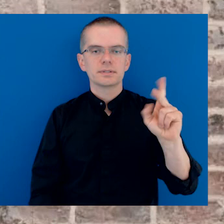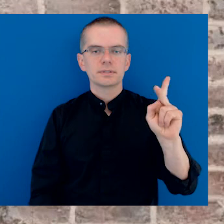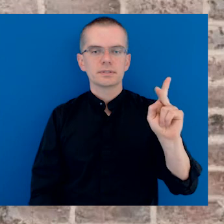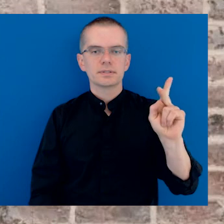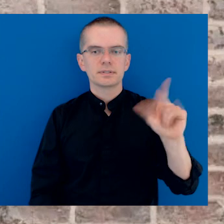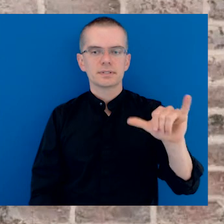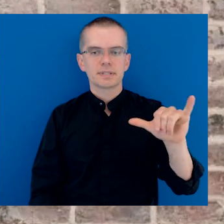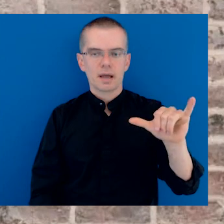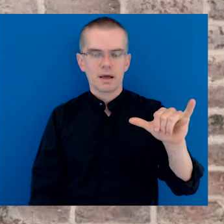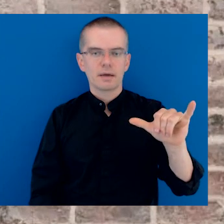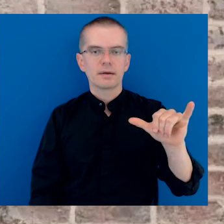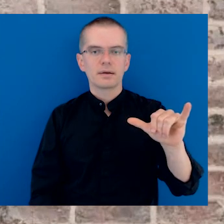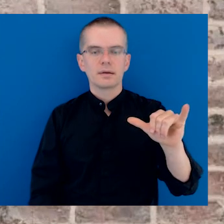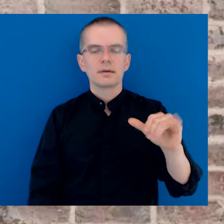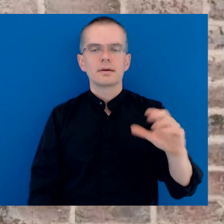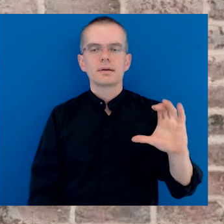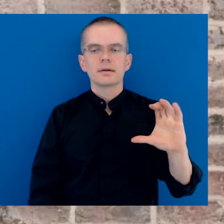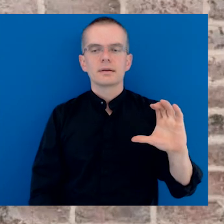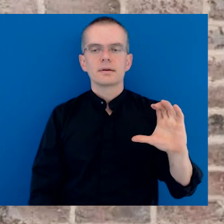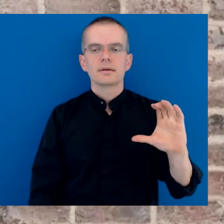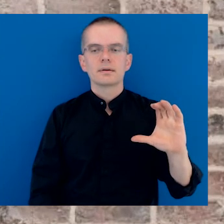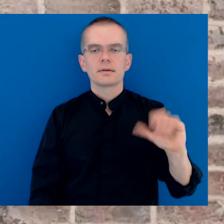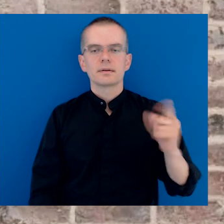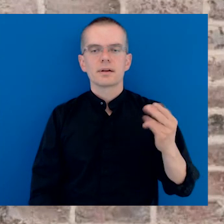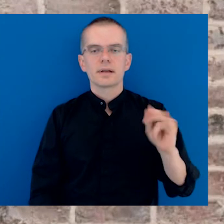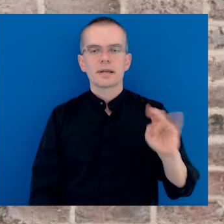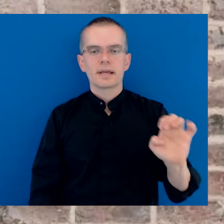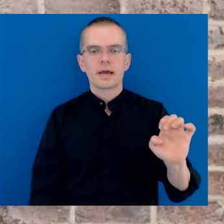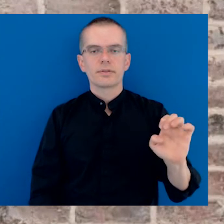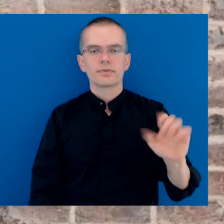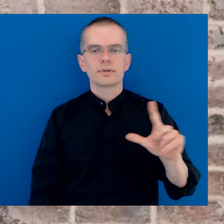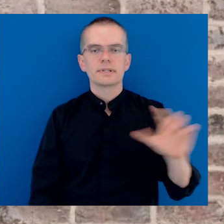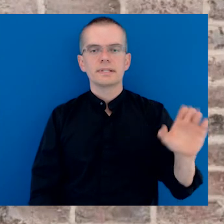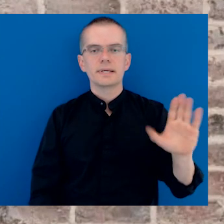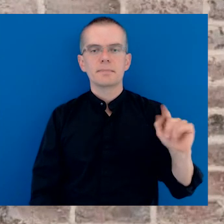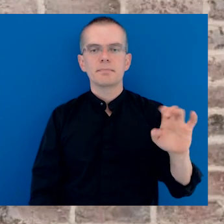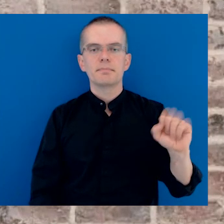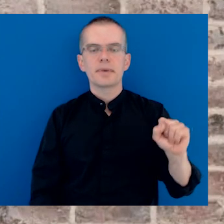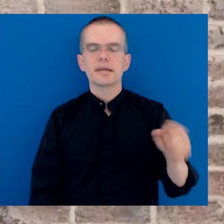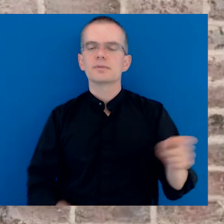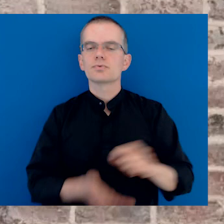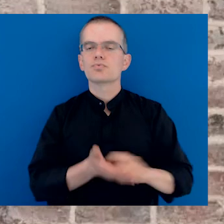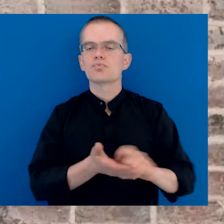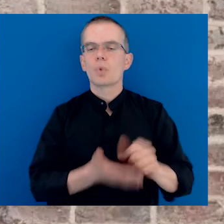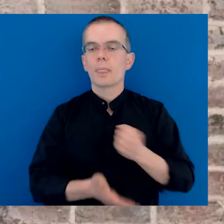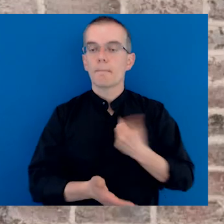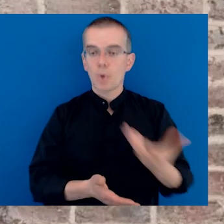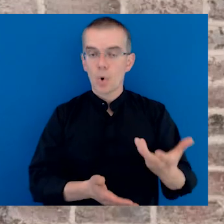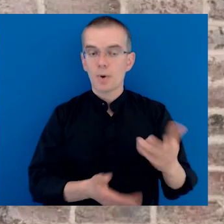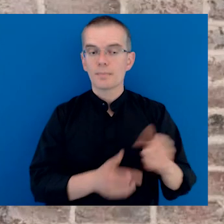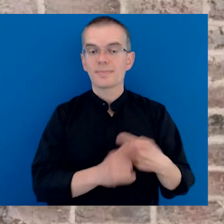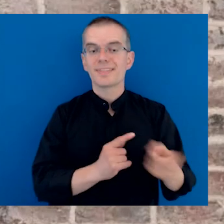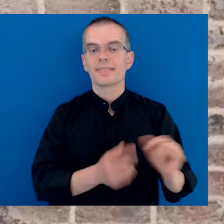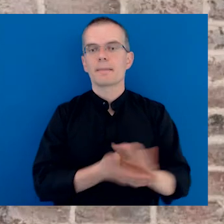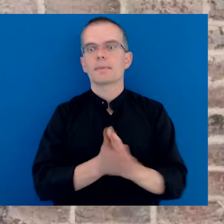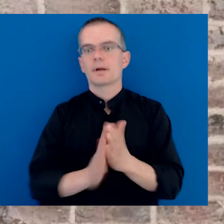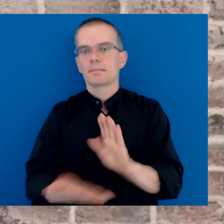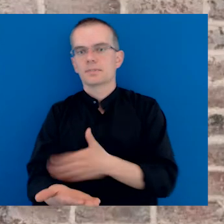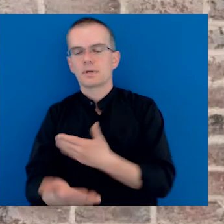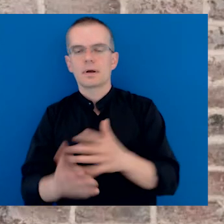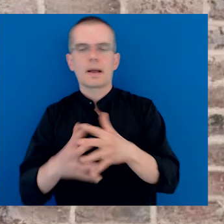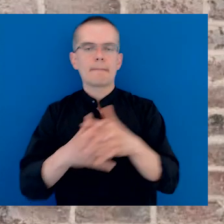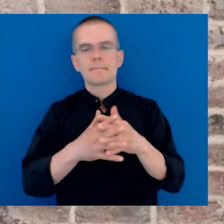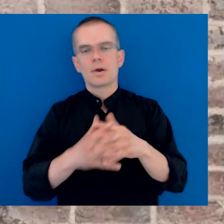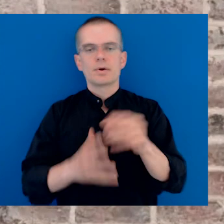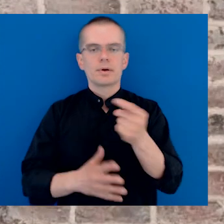story of Catherine Lee Bates, who wrote the poem that became the song America the Beautiful. This is going to be,